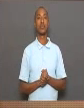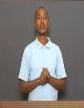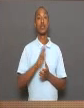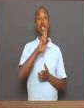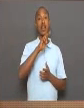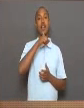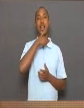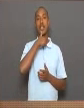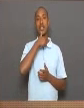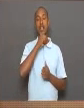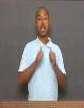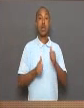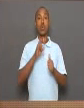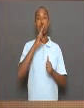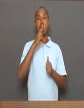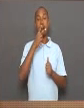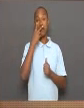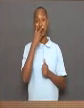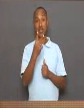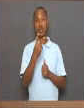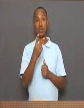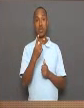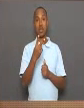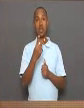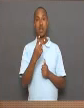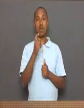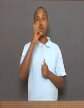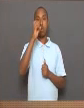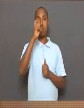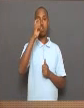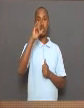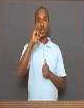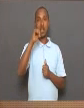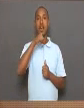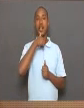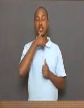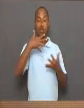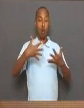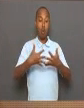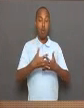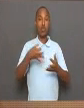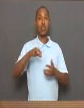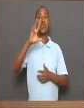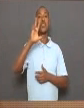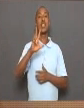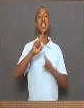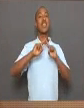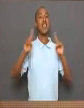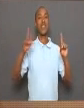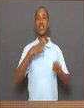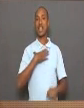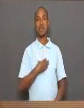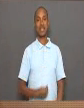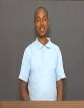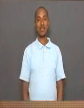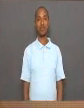Ternary acids, which are also referred to as oxyacids, are composed of three different